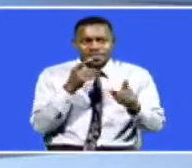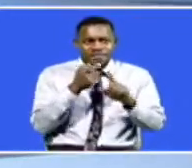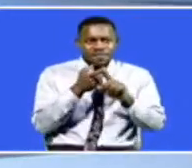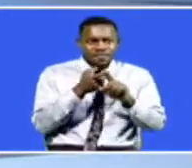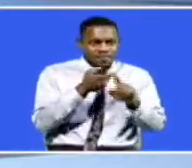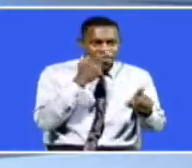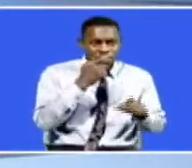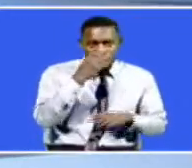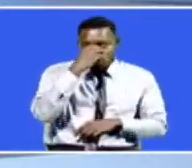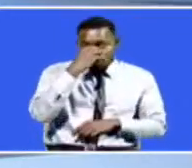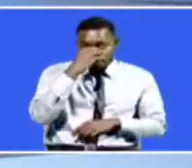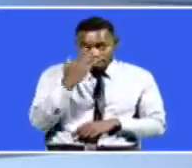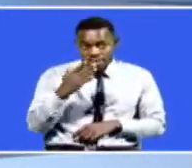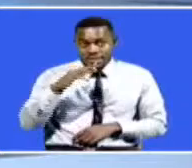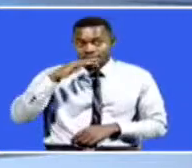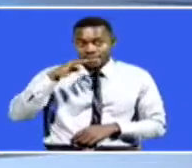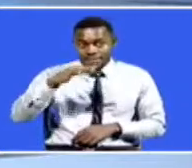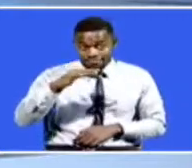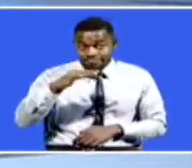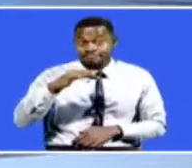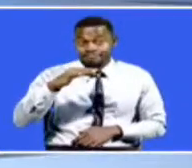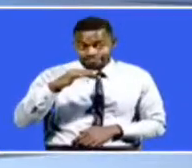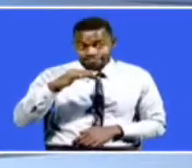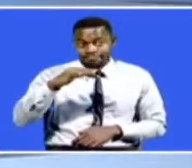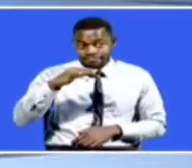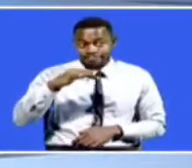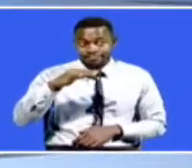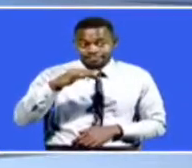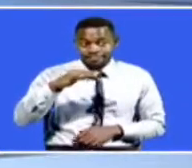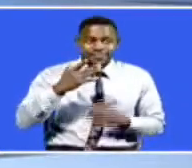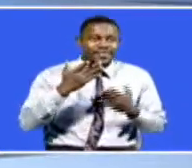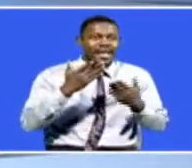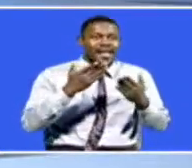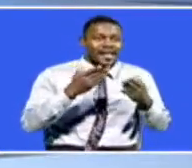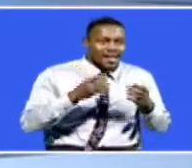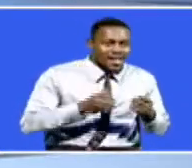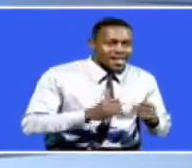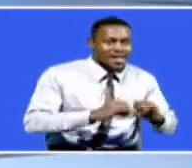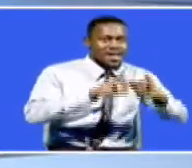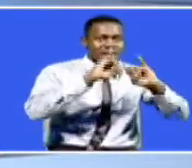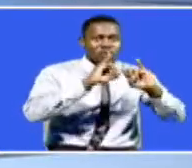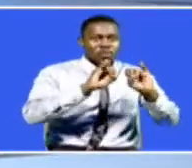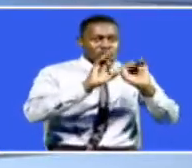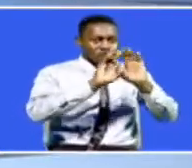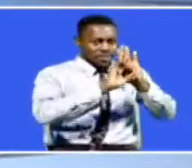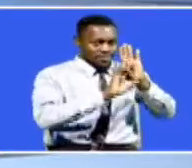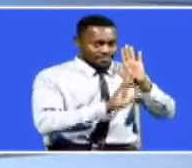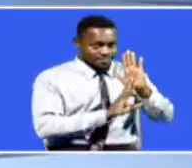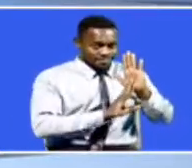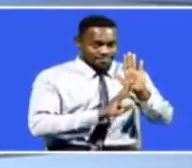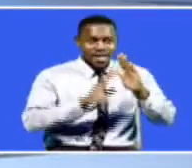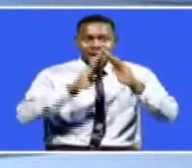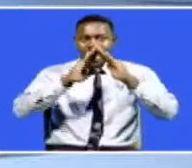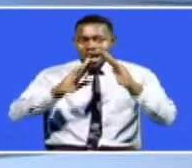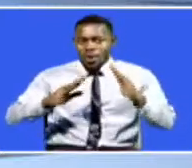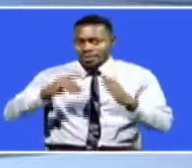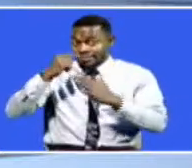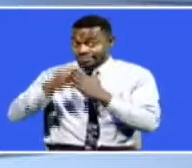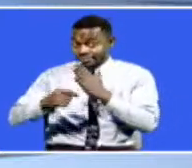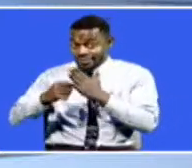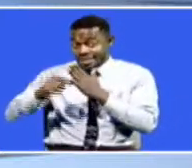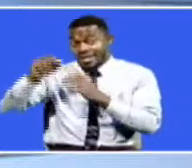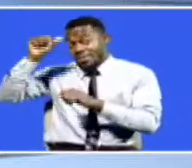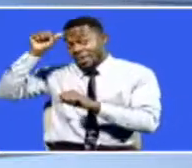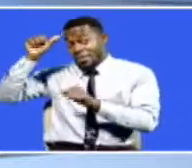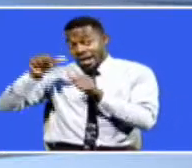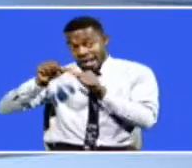President William Ruto. Now, he maintains that he will implement the housing levy in spite of the High Court's decision that